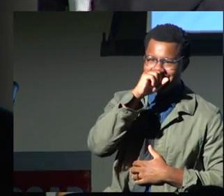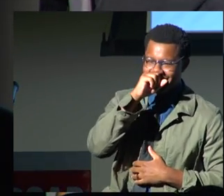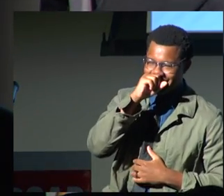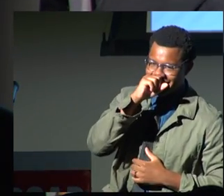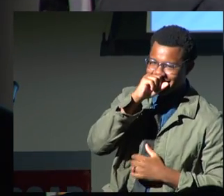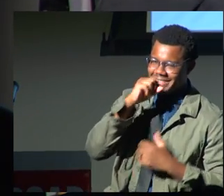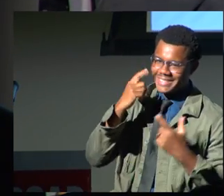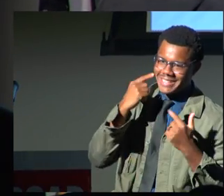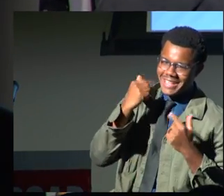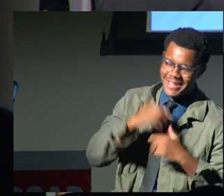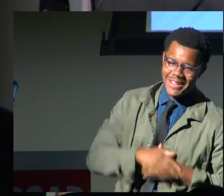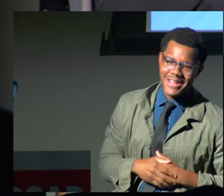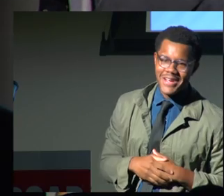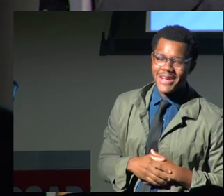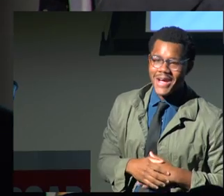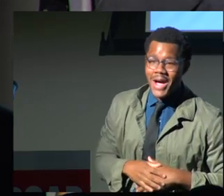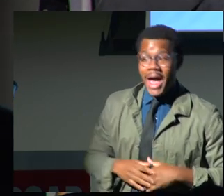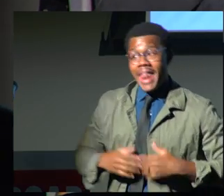That's real cold.